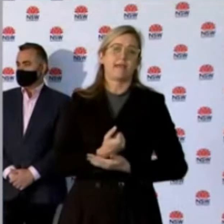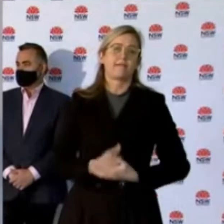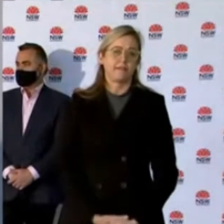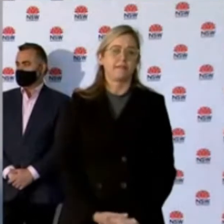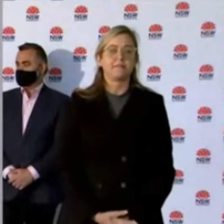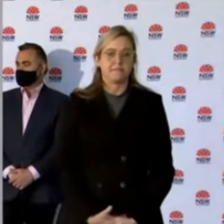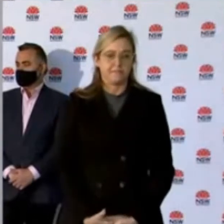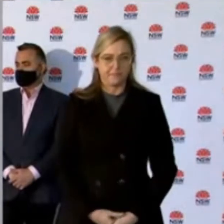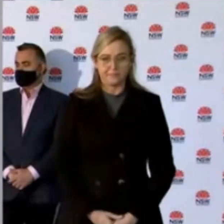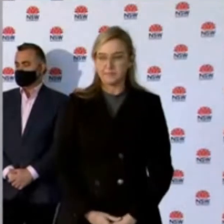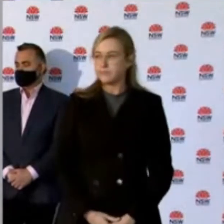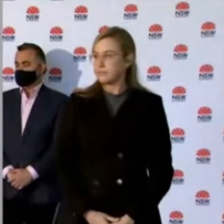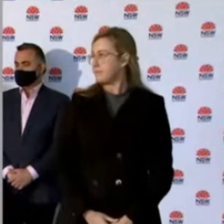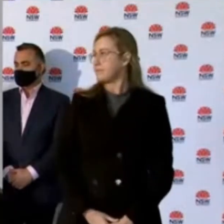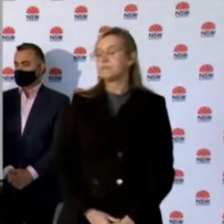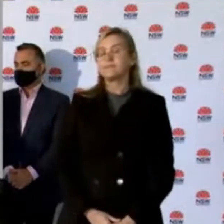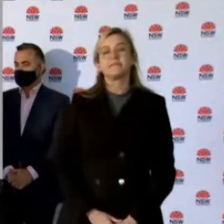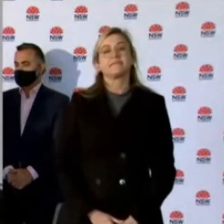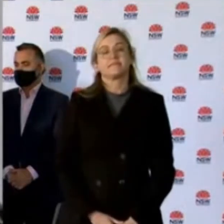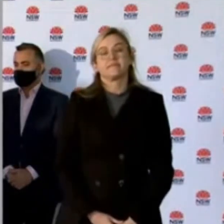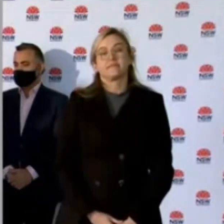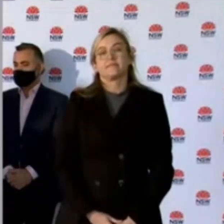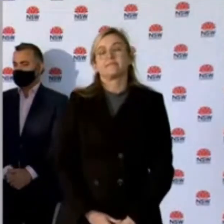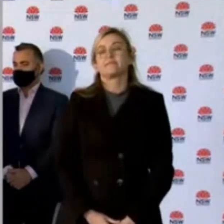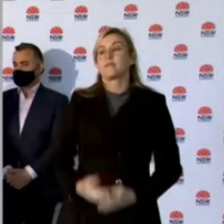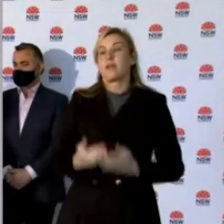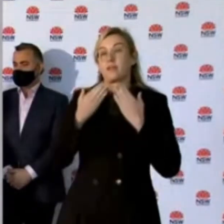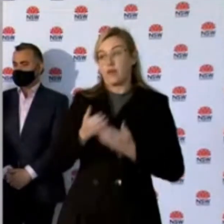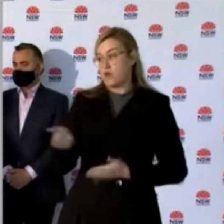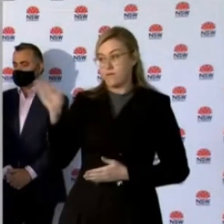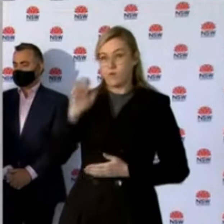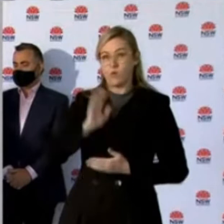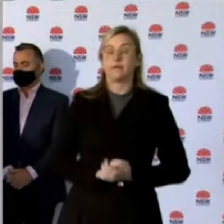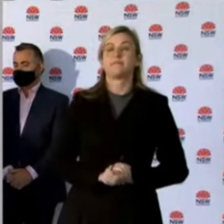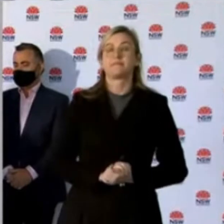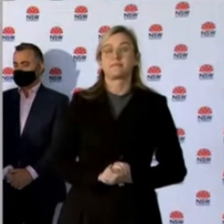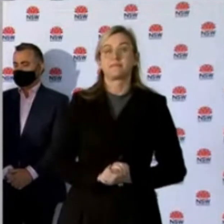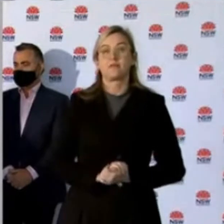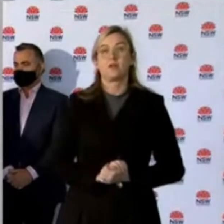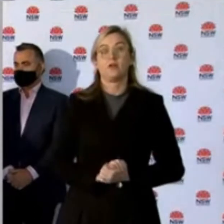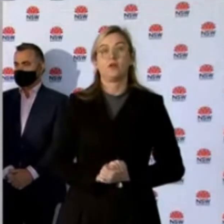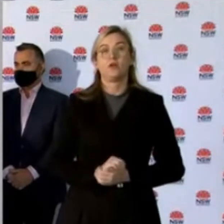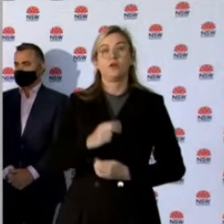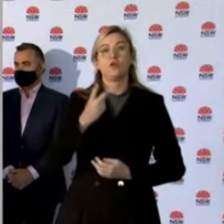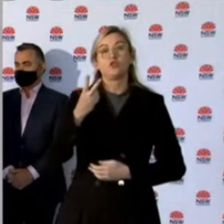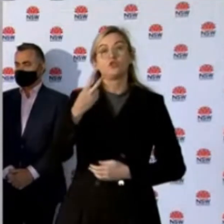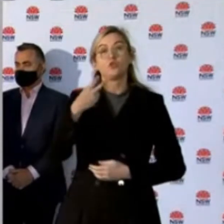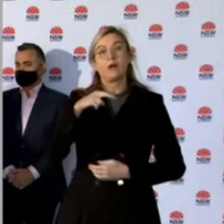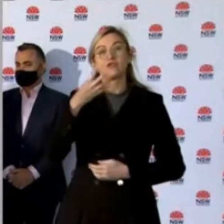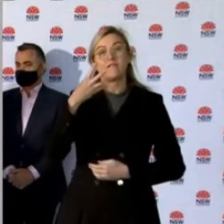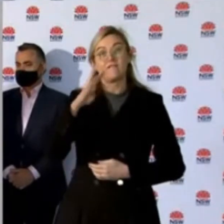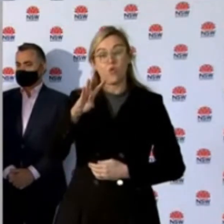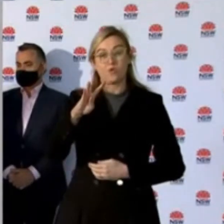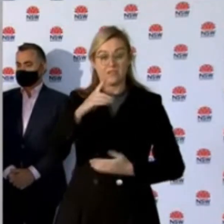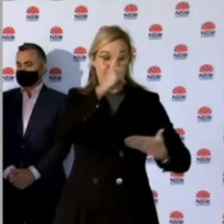Thank you, Dr. Chant, Premier, Deputy Premier, Treasurer. Good morning, everyone. 240 infringement notices issued